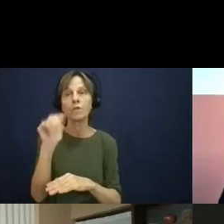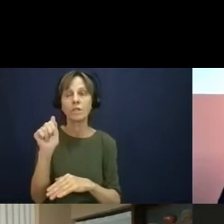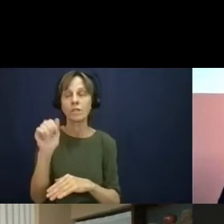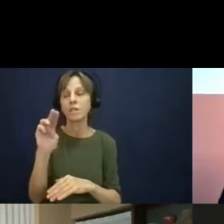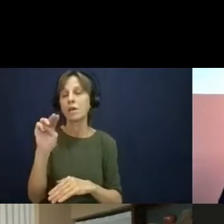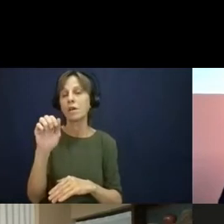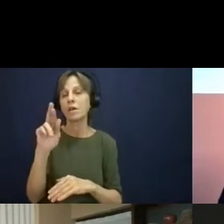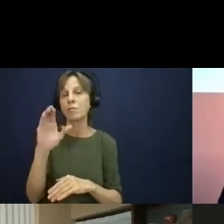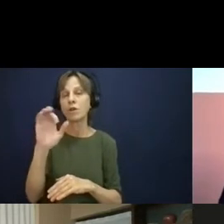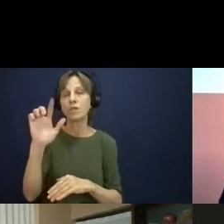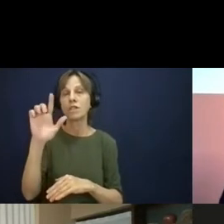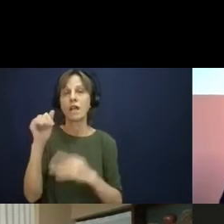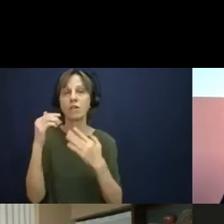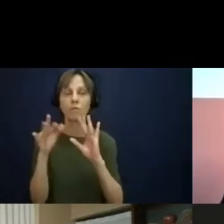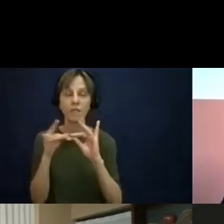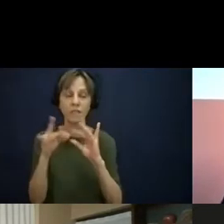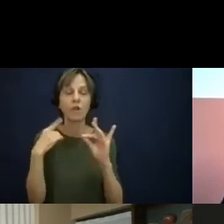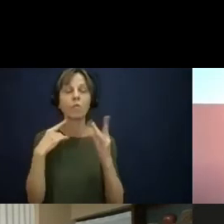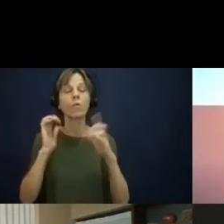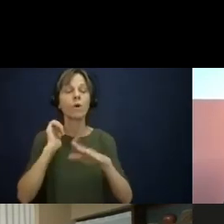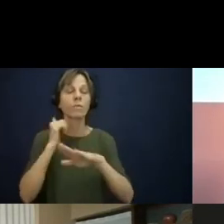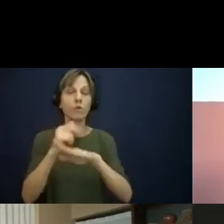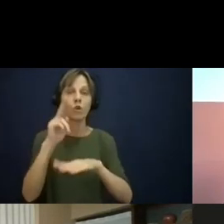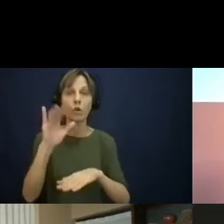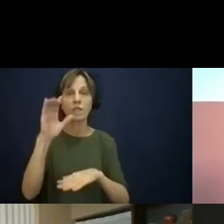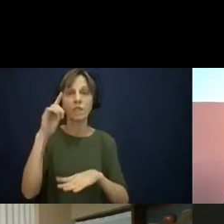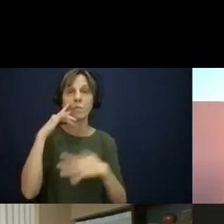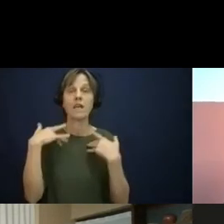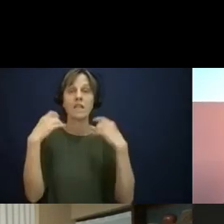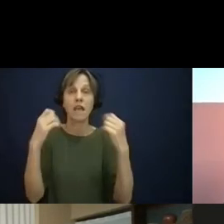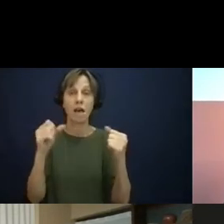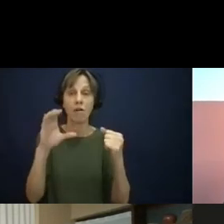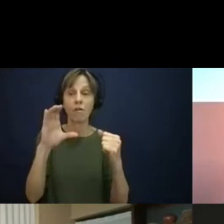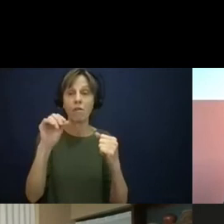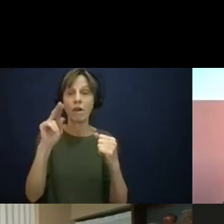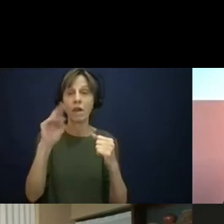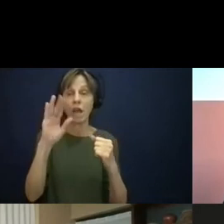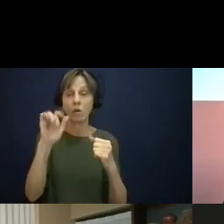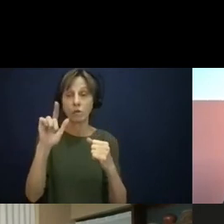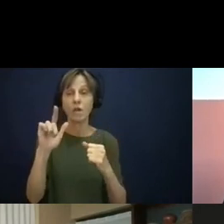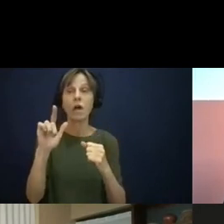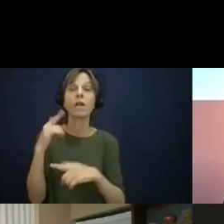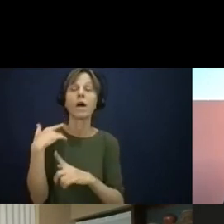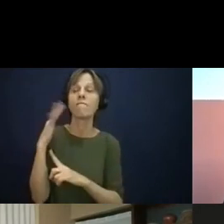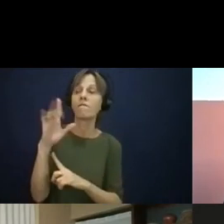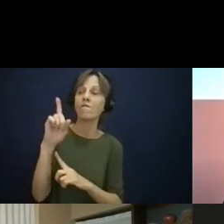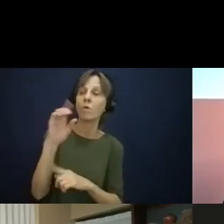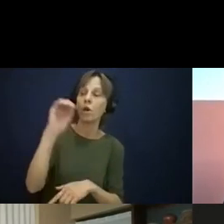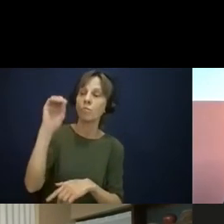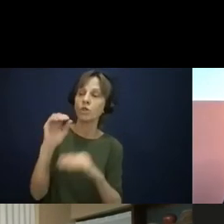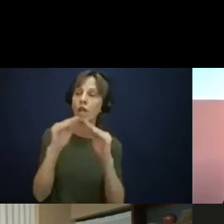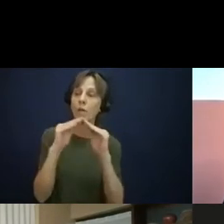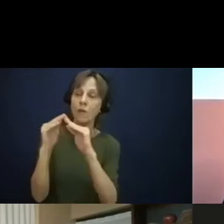And we wanted to establish a New York City mental health council consisting of 51% peers or experts from Black and